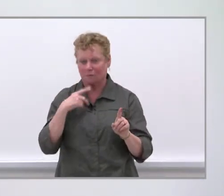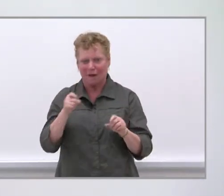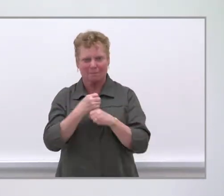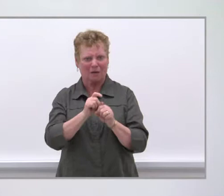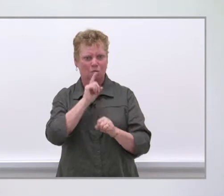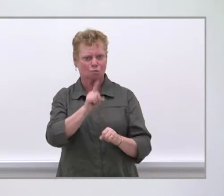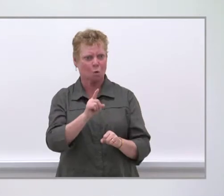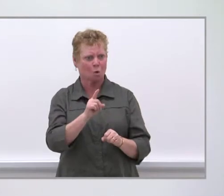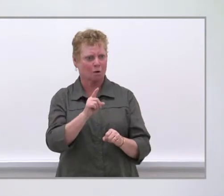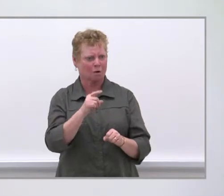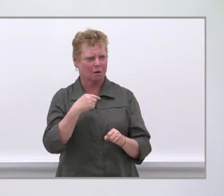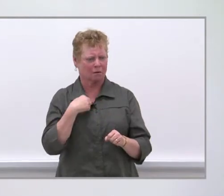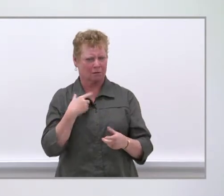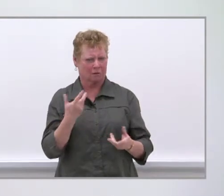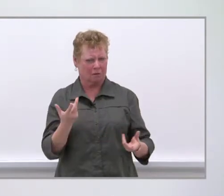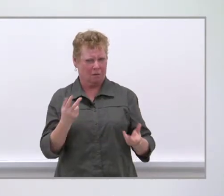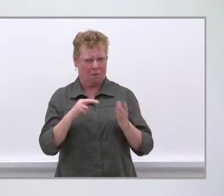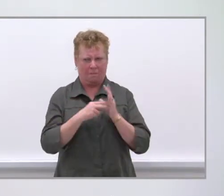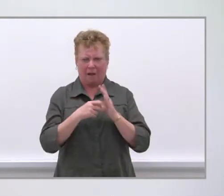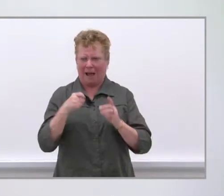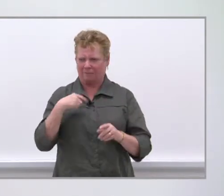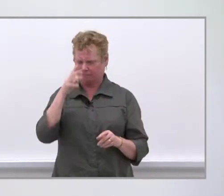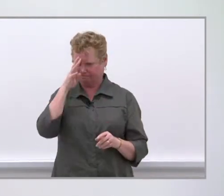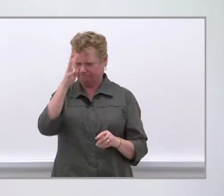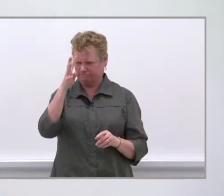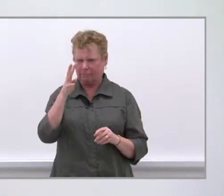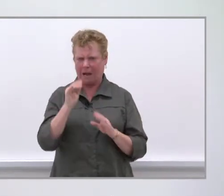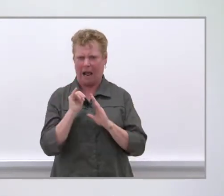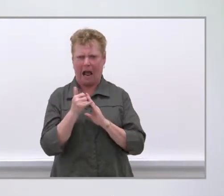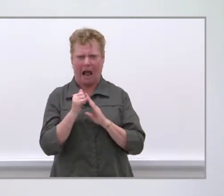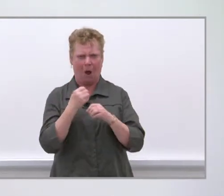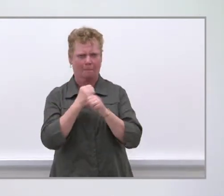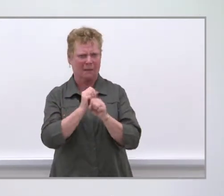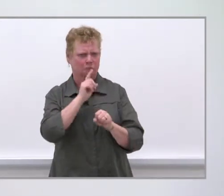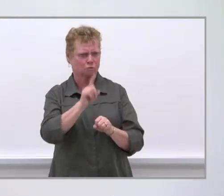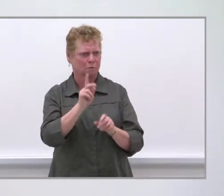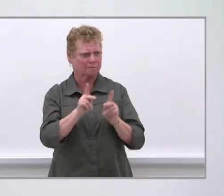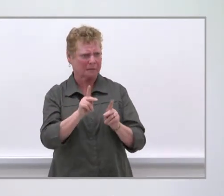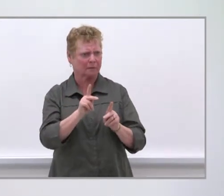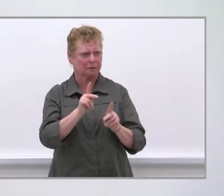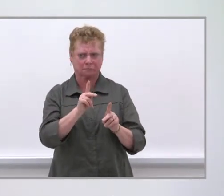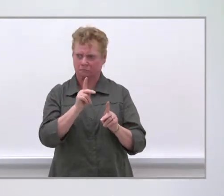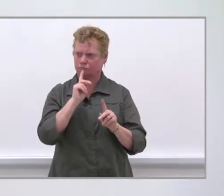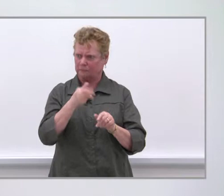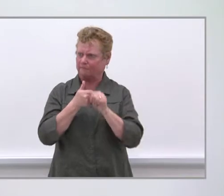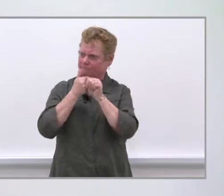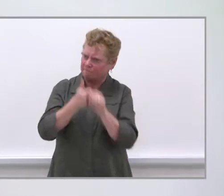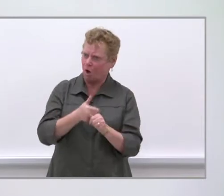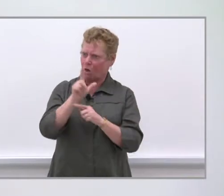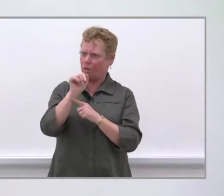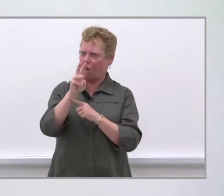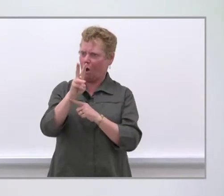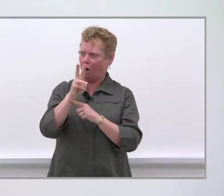So we need to come up with ways to make sure that people are obeying the law.